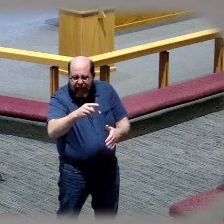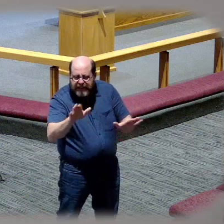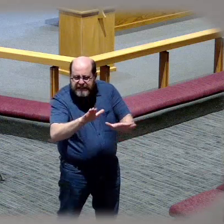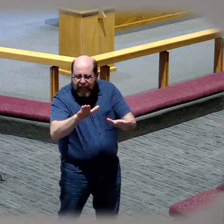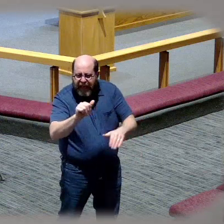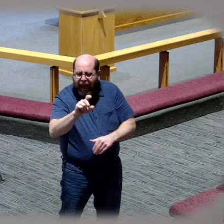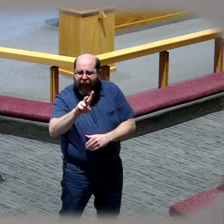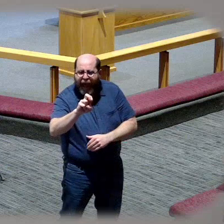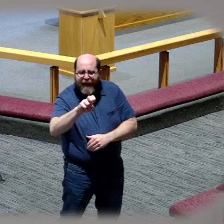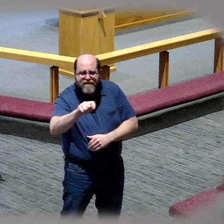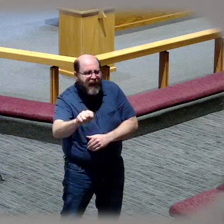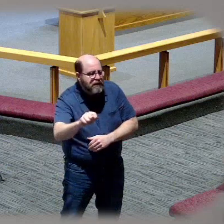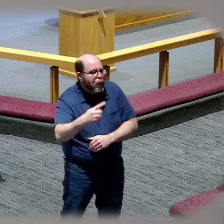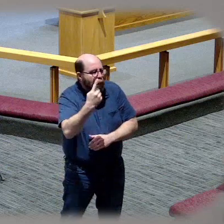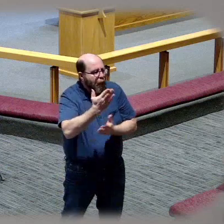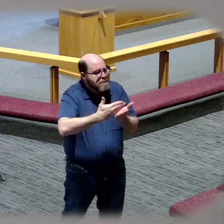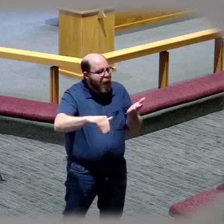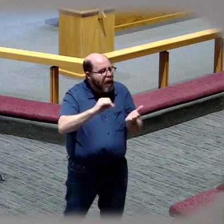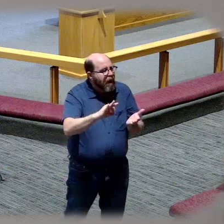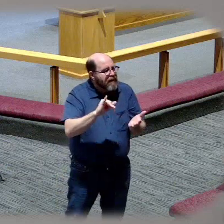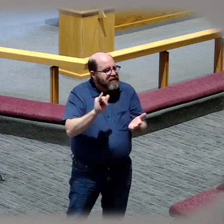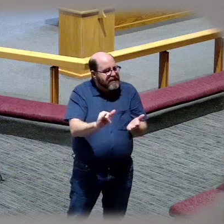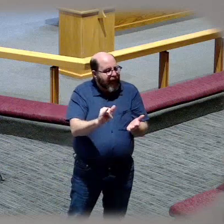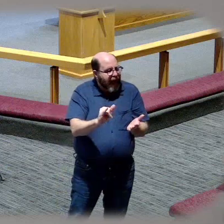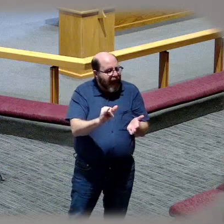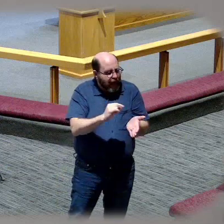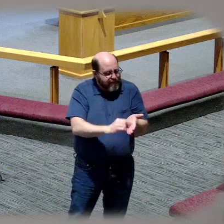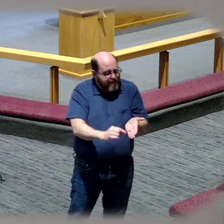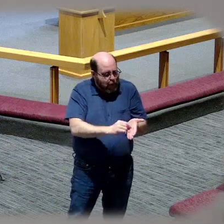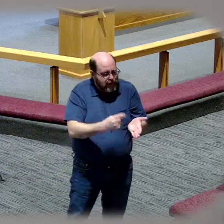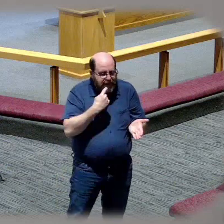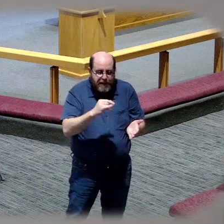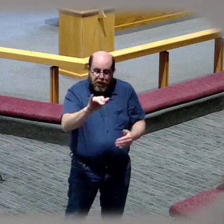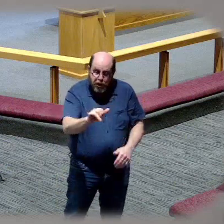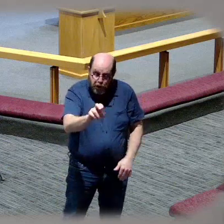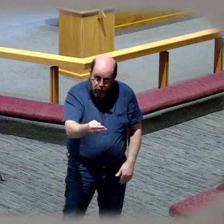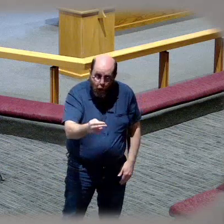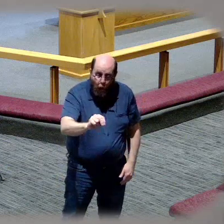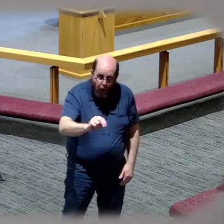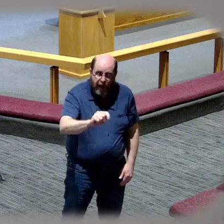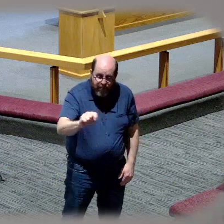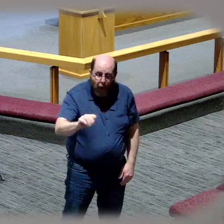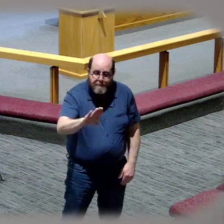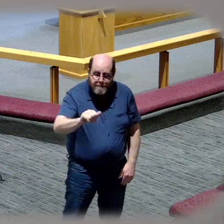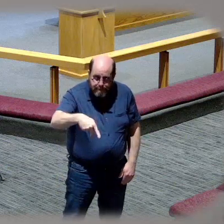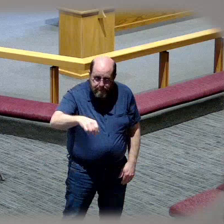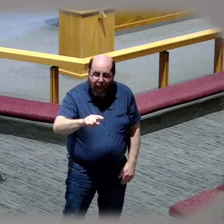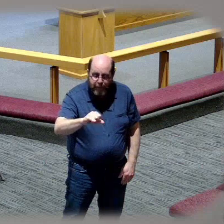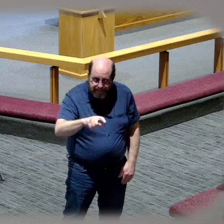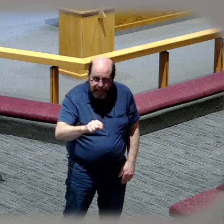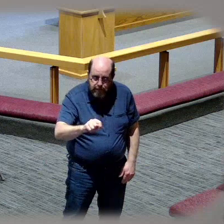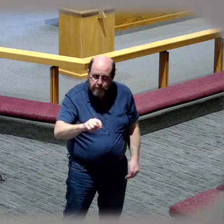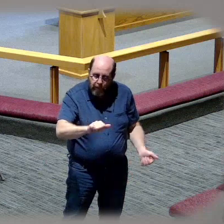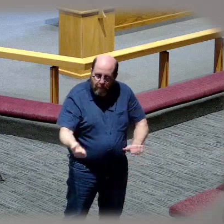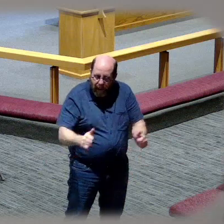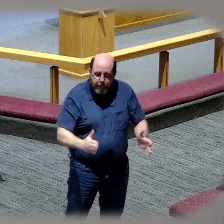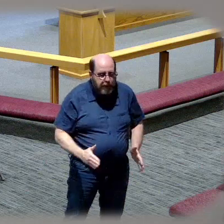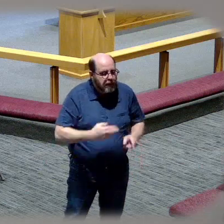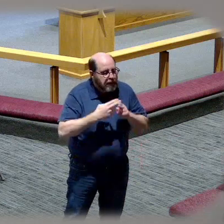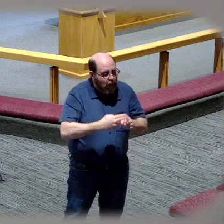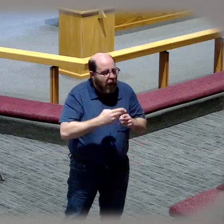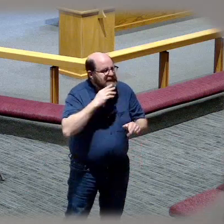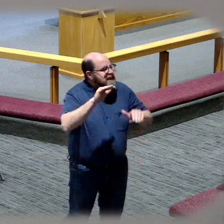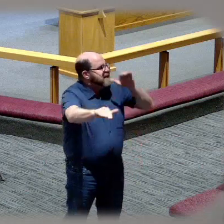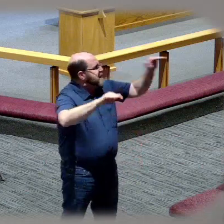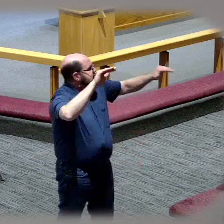of the standout aspects of this passage is the fact that John the Baptist, again, for the first time, is calling people to repent